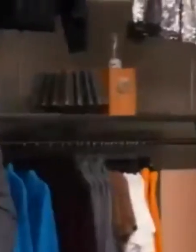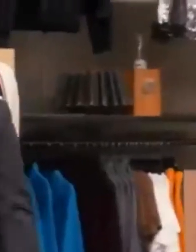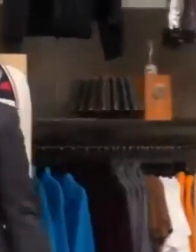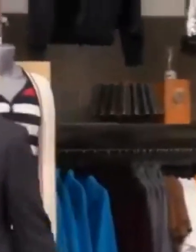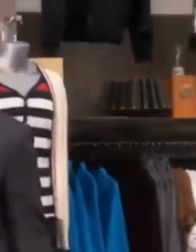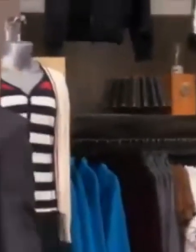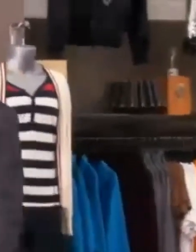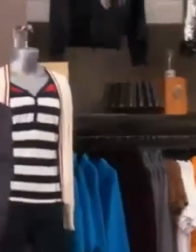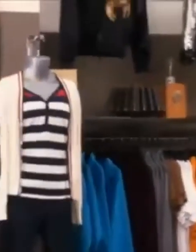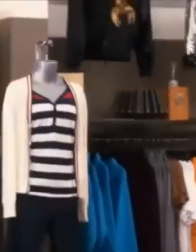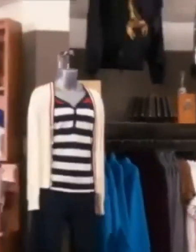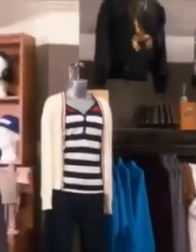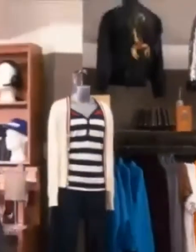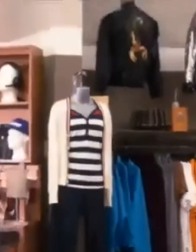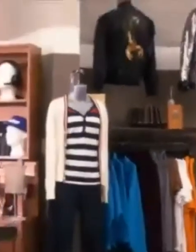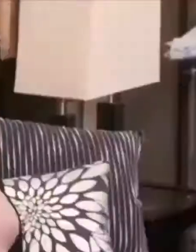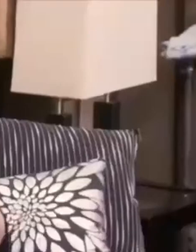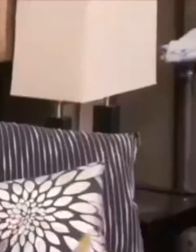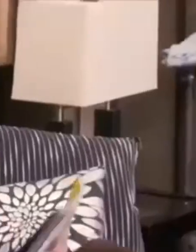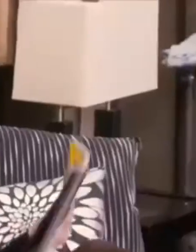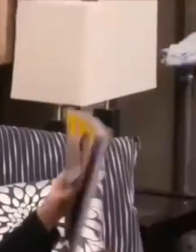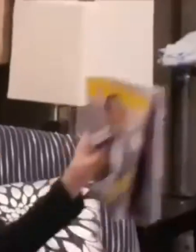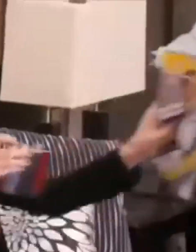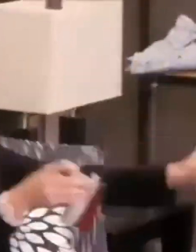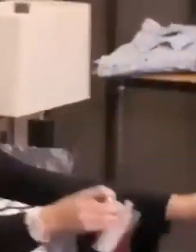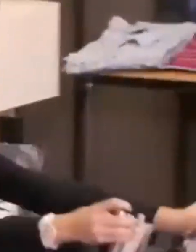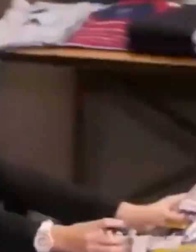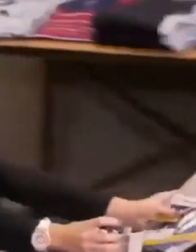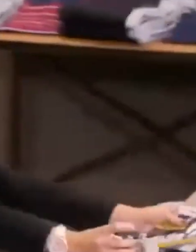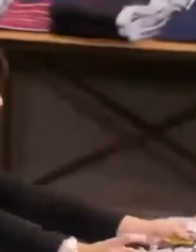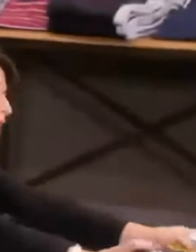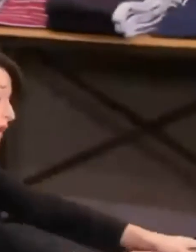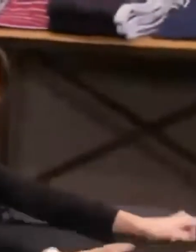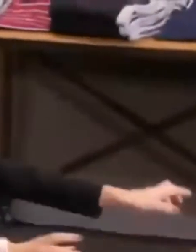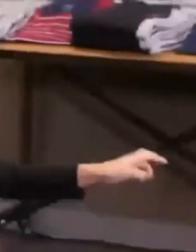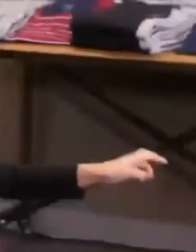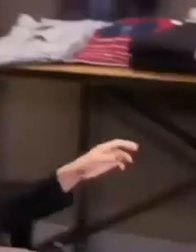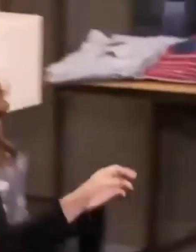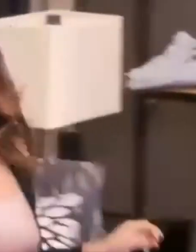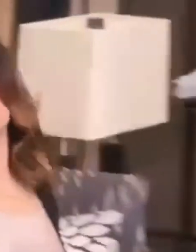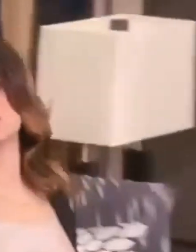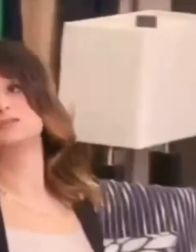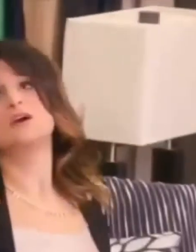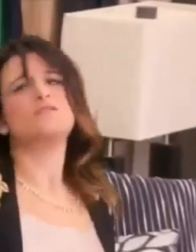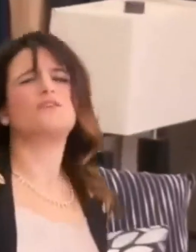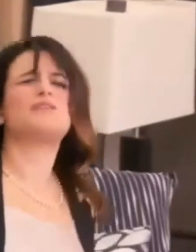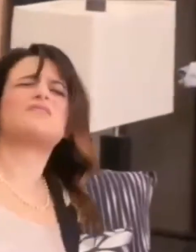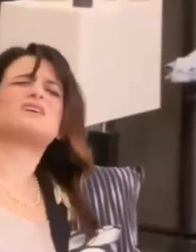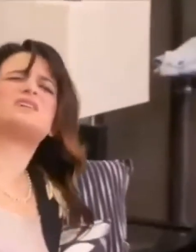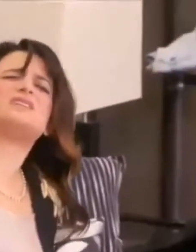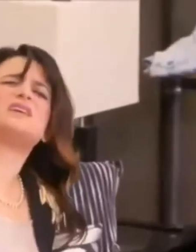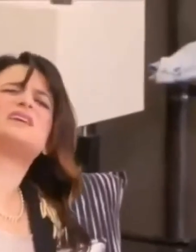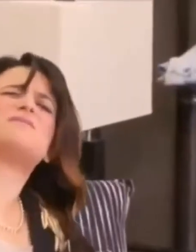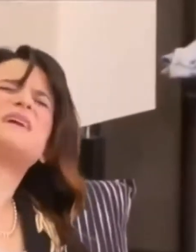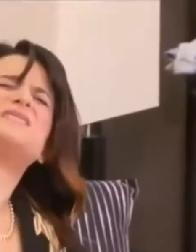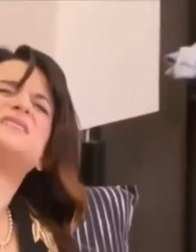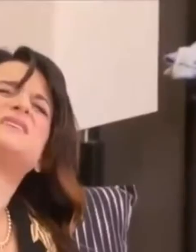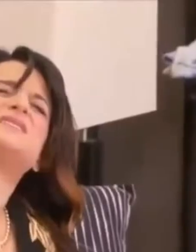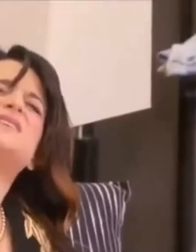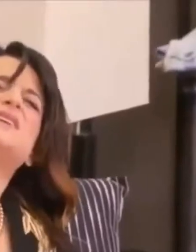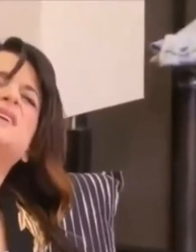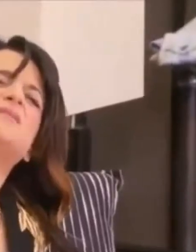We need to discuss your work habits. Okay, sure. But after I take a quick nap, because ecstasy takes forever to leave